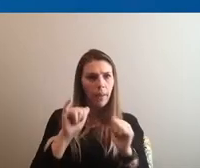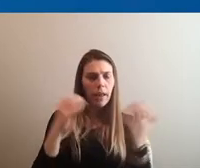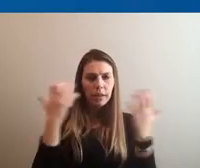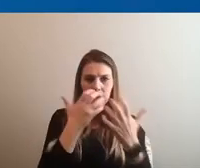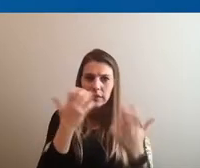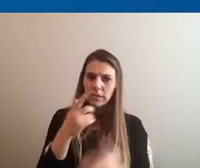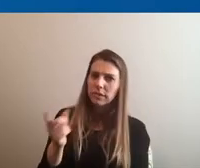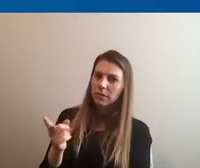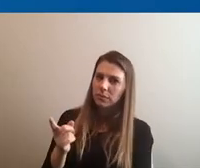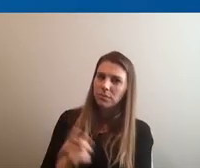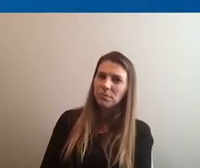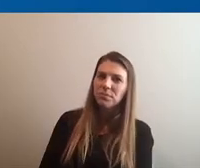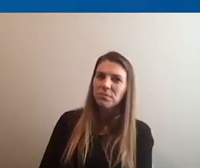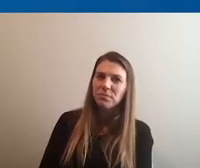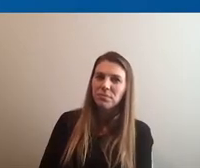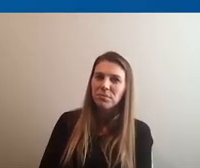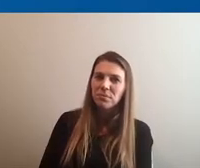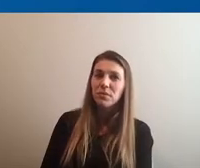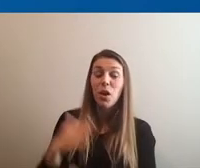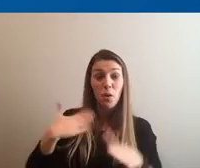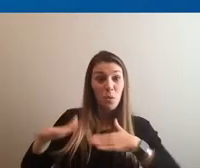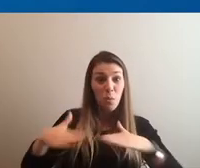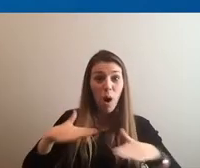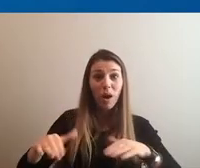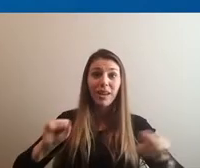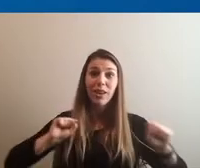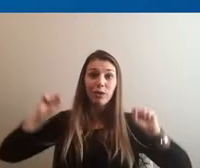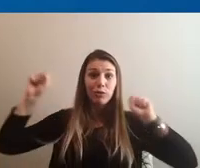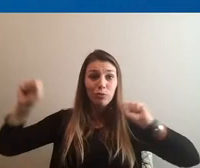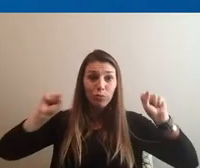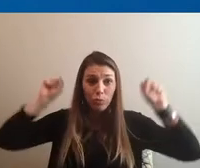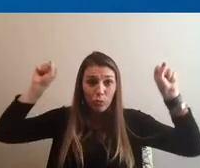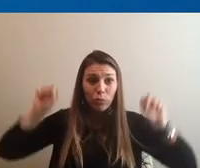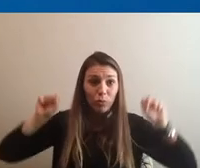bud? Walking, weights, and